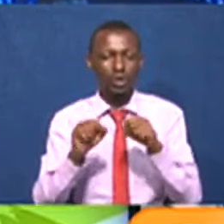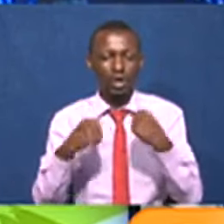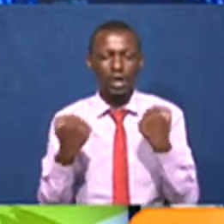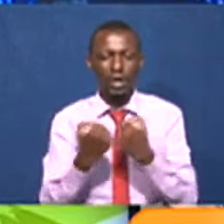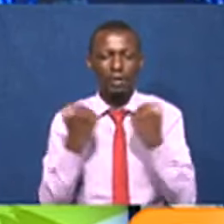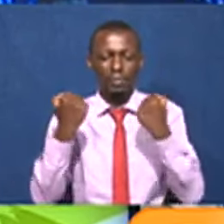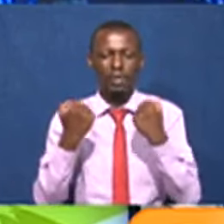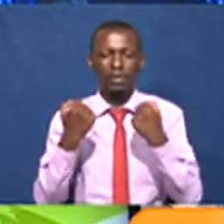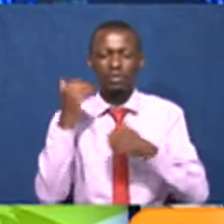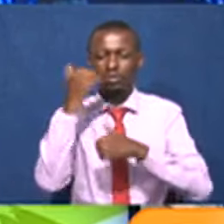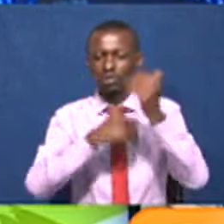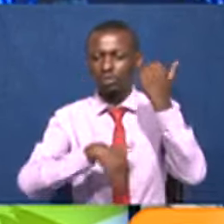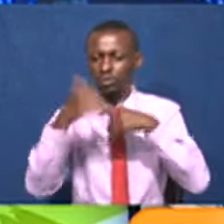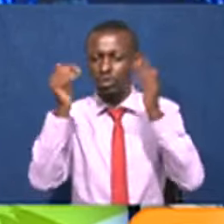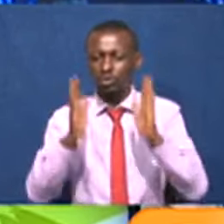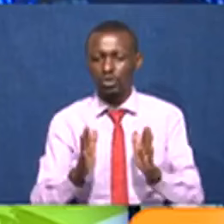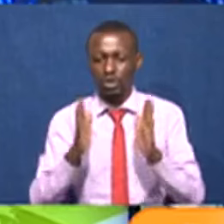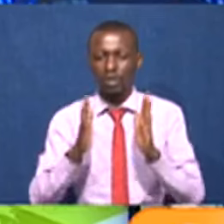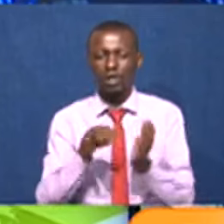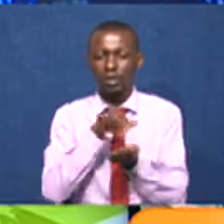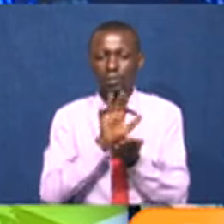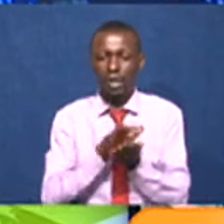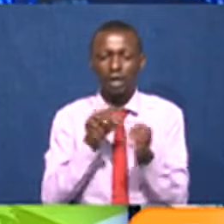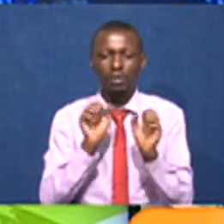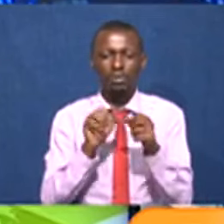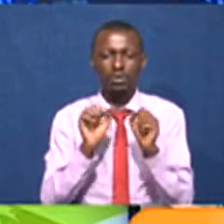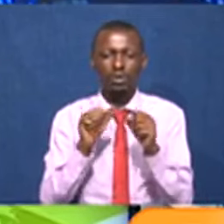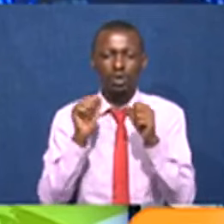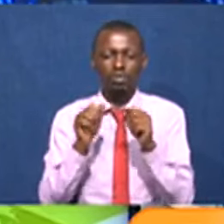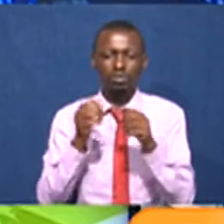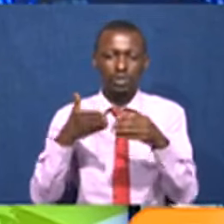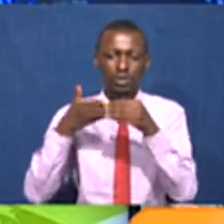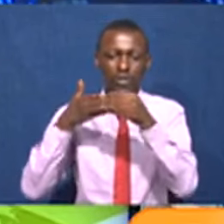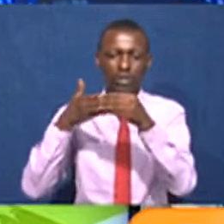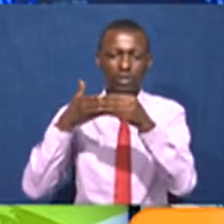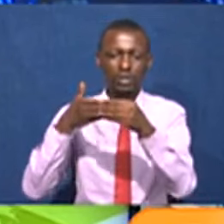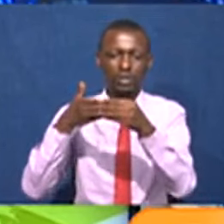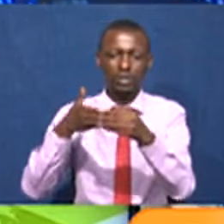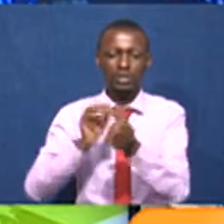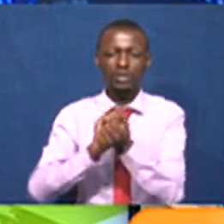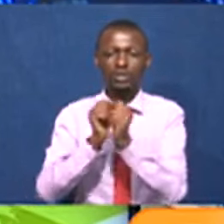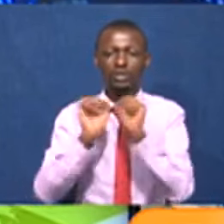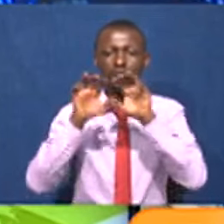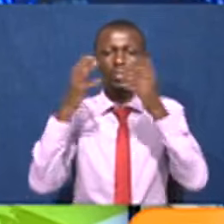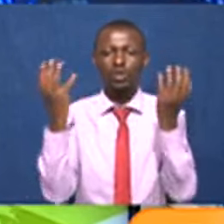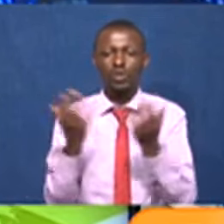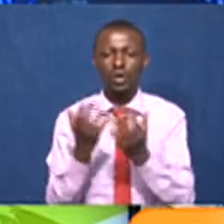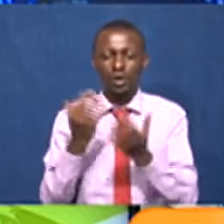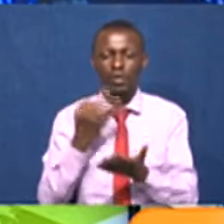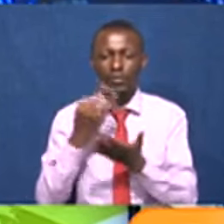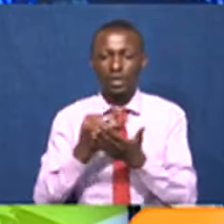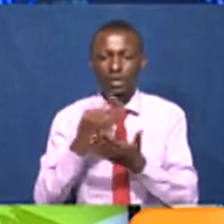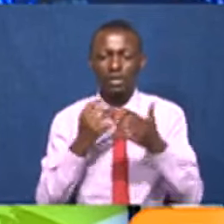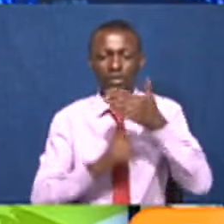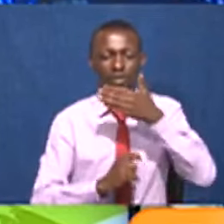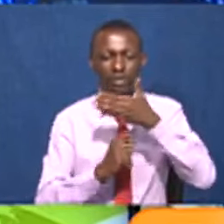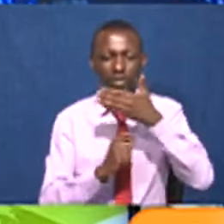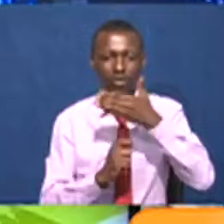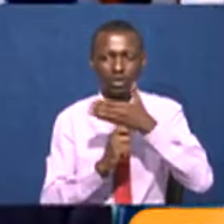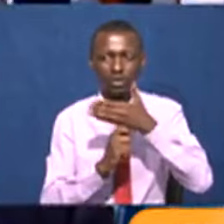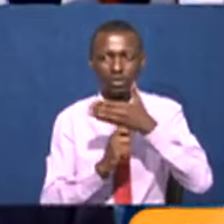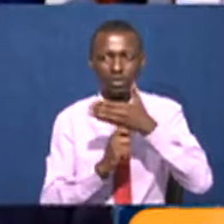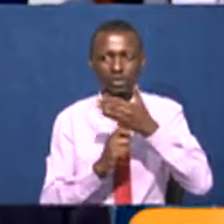industry professionals seeking to stay ahead of the curve in the rapidly evolving world of finance and technology.